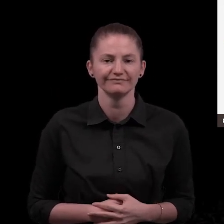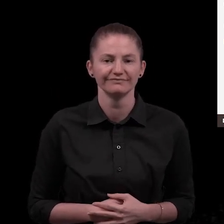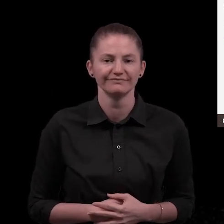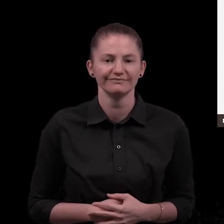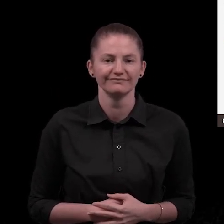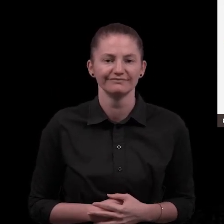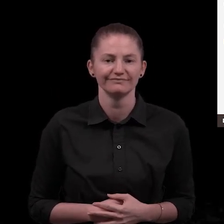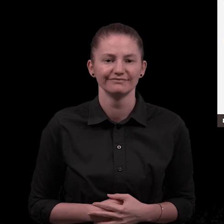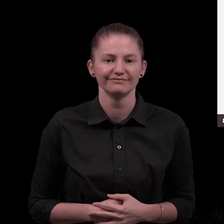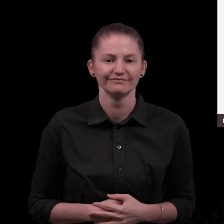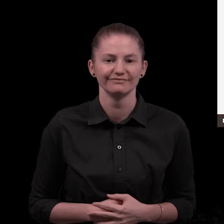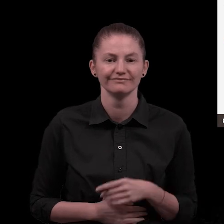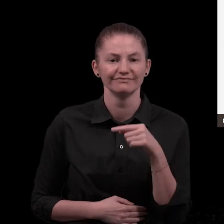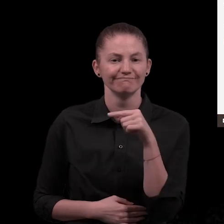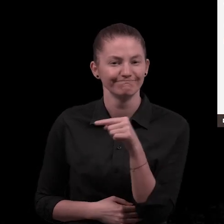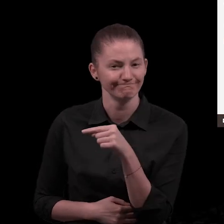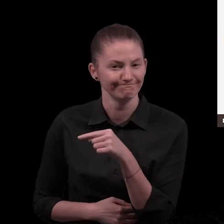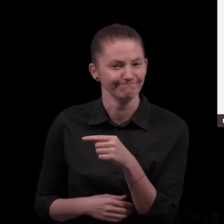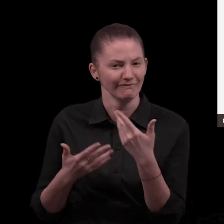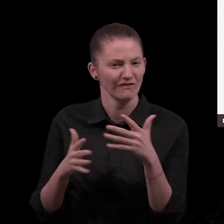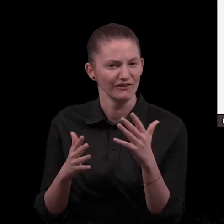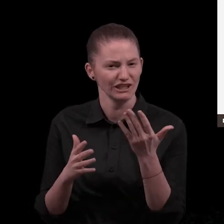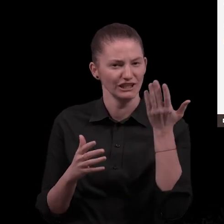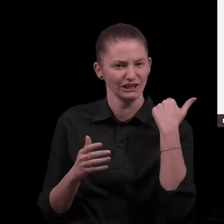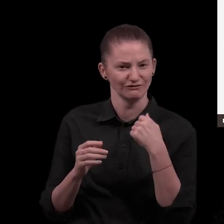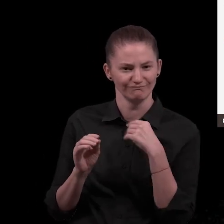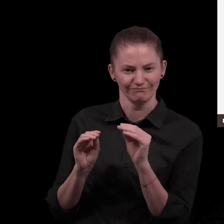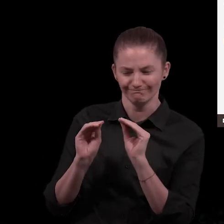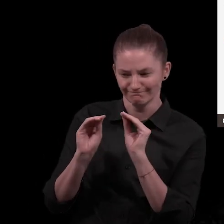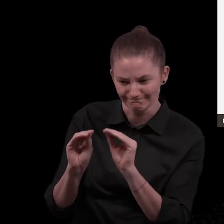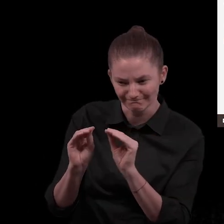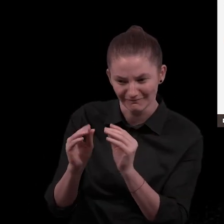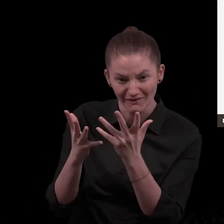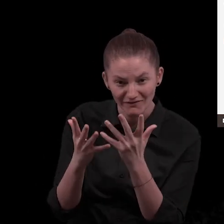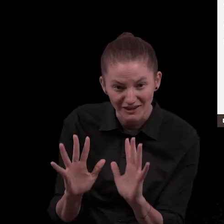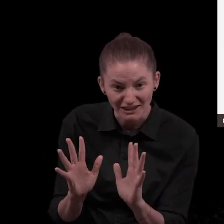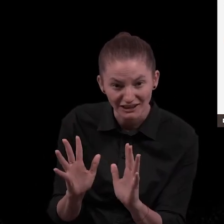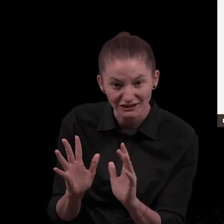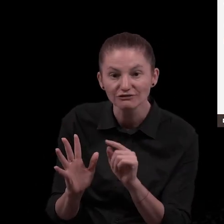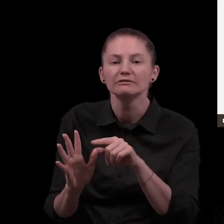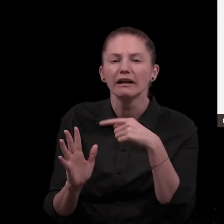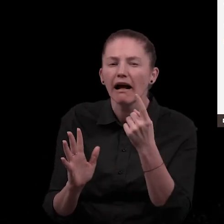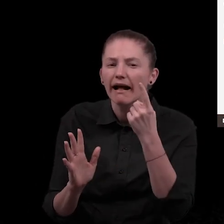one document. I just need to do this on 5 other documents.